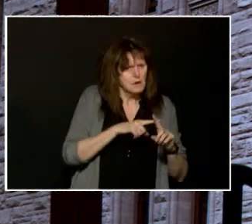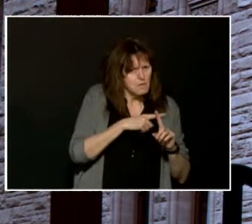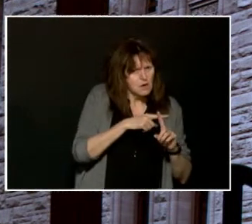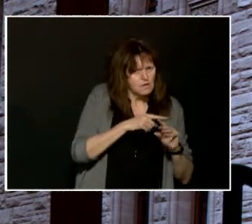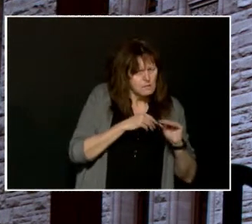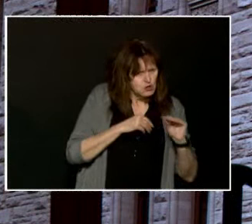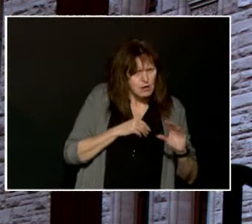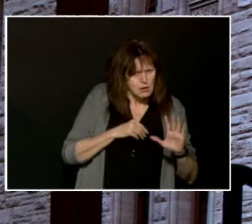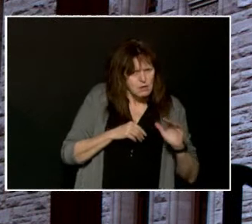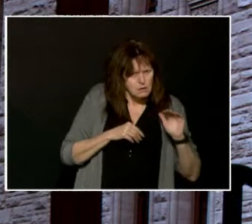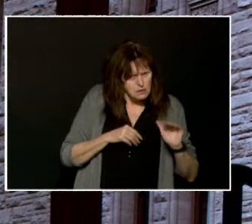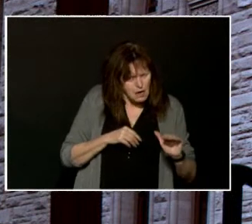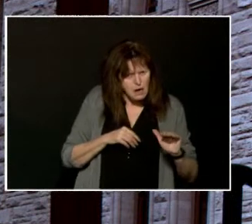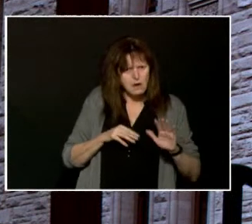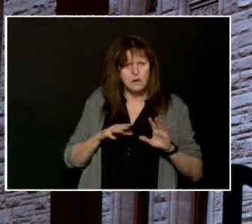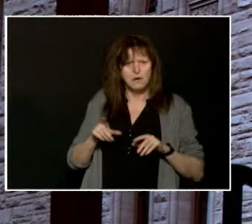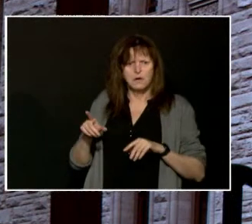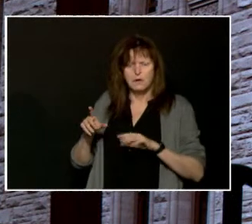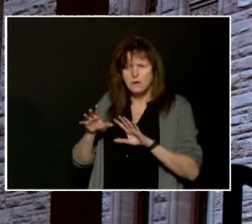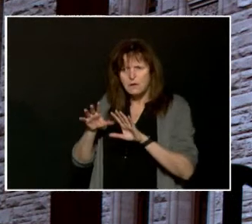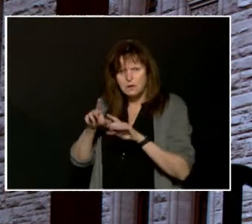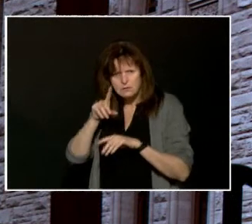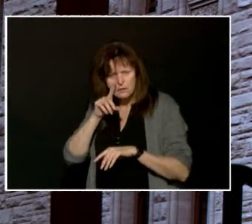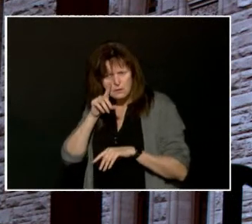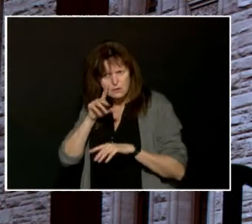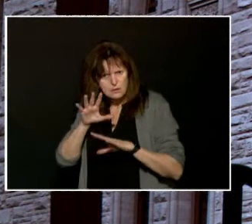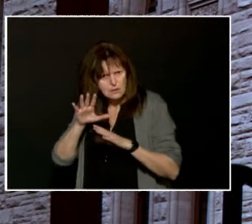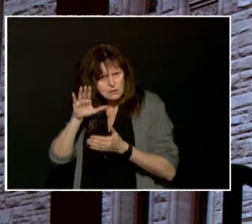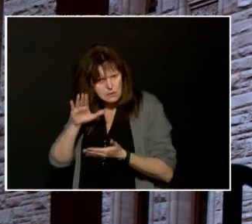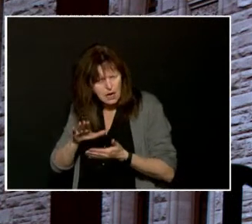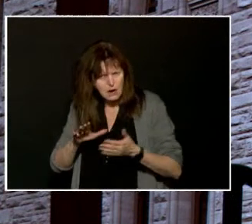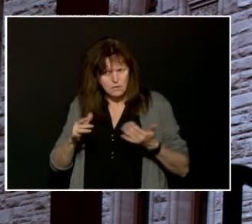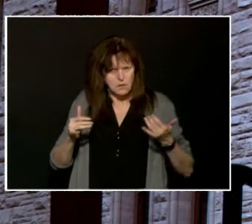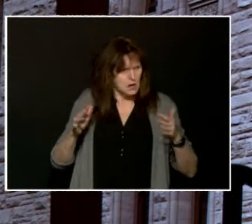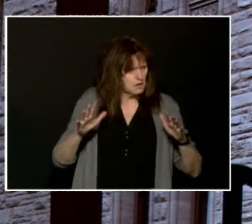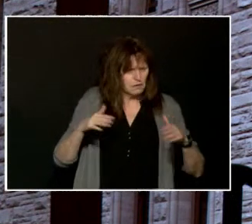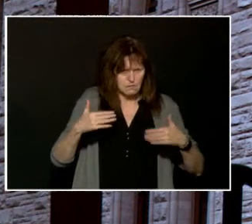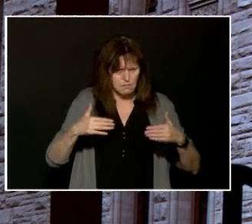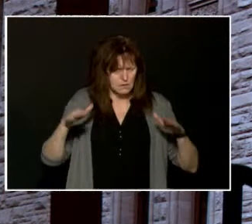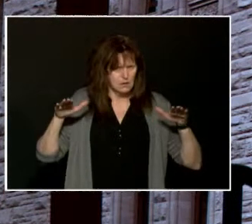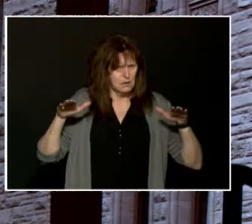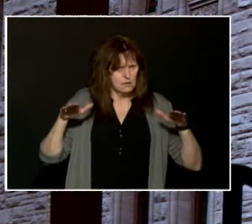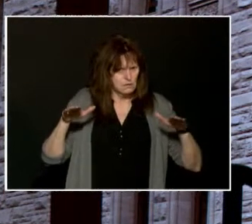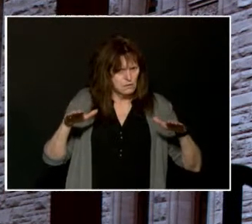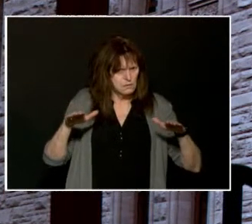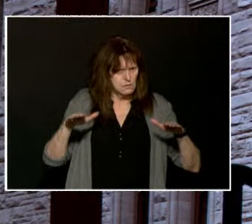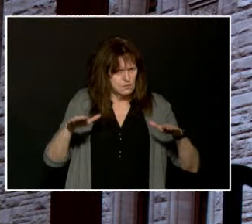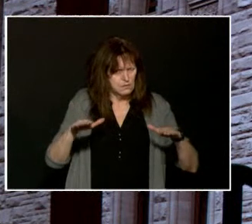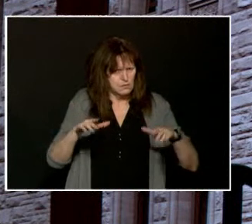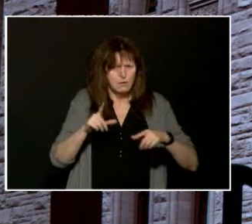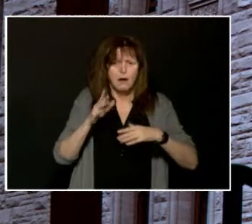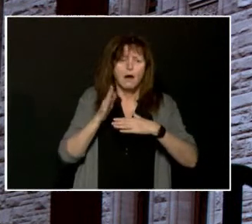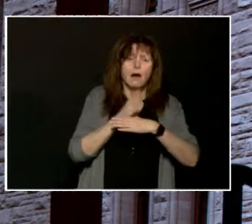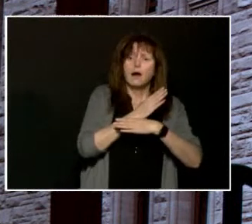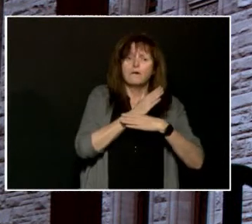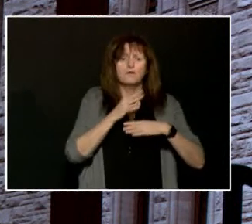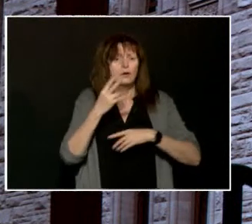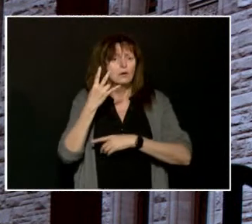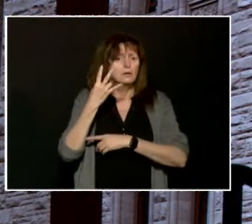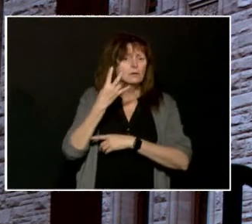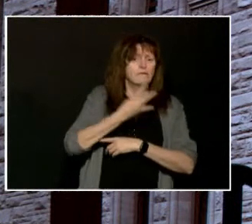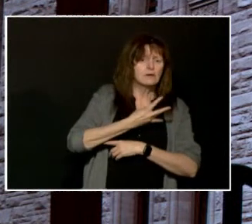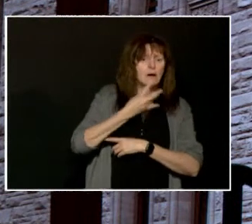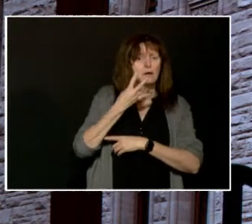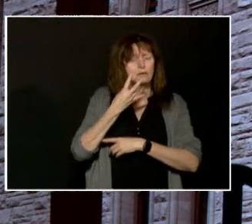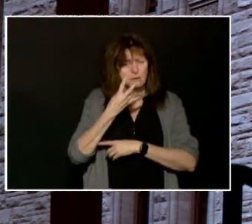making substantive gains in this regard. So a week 7-day average now is 6.4%, and that's down